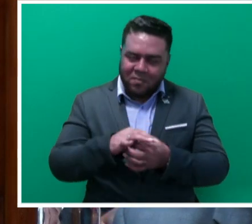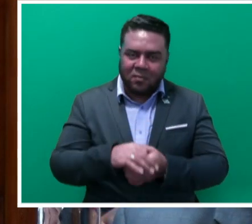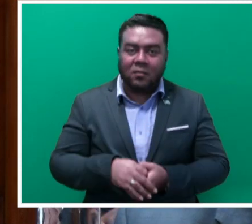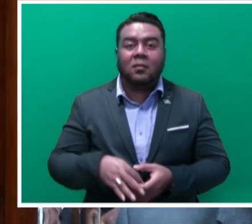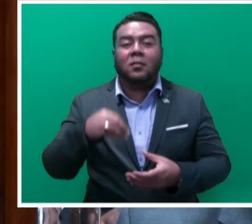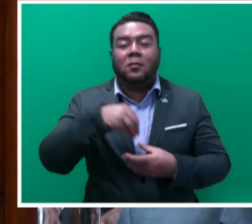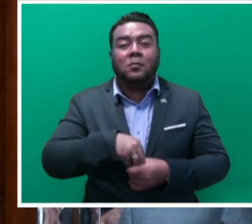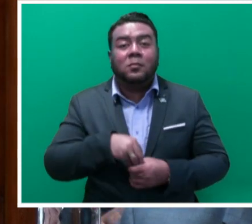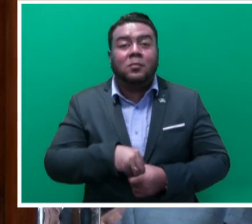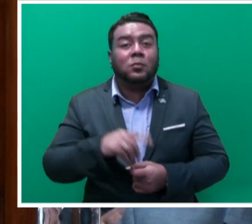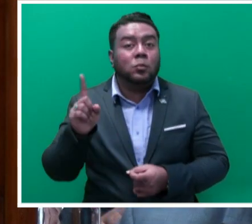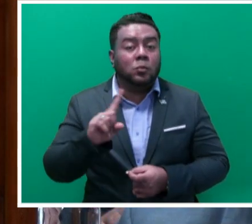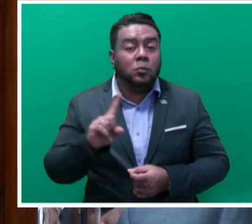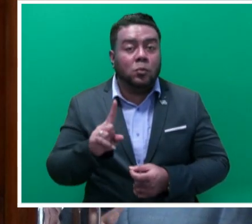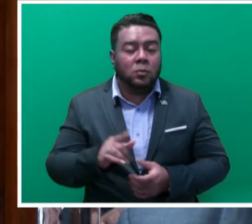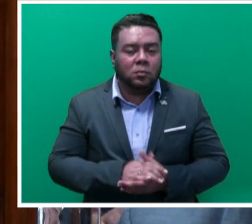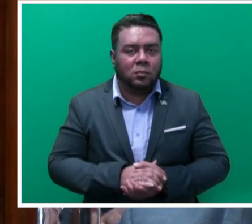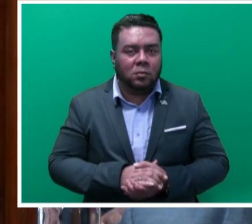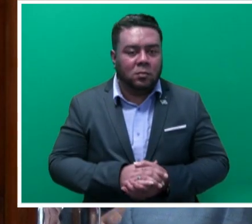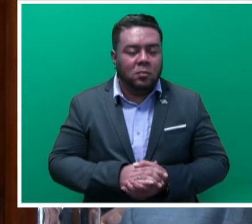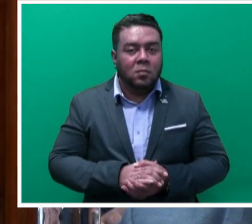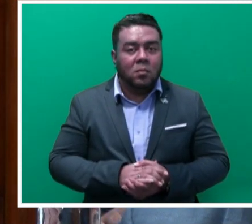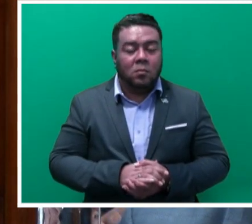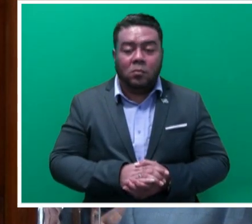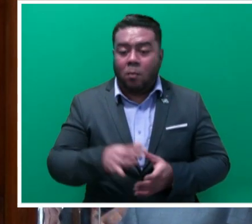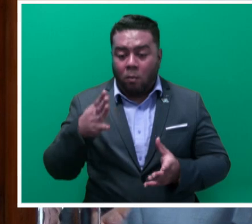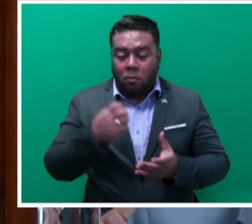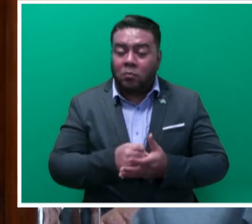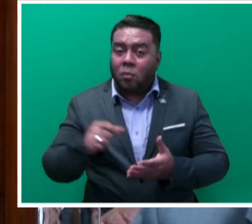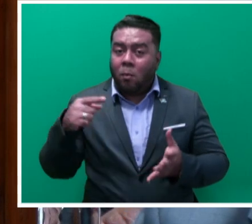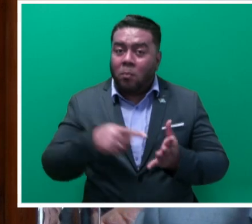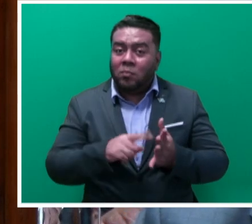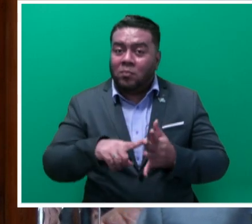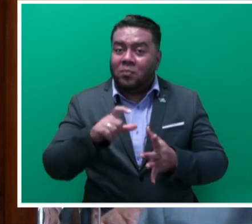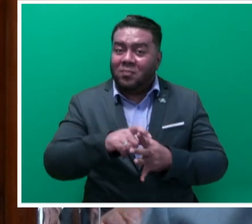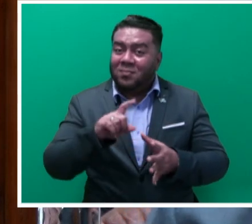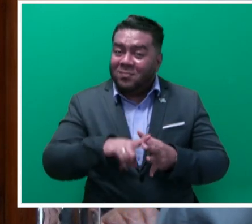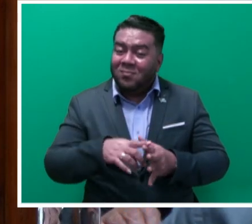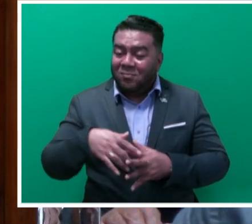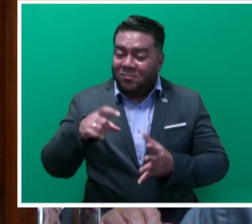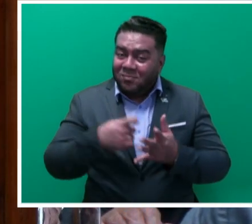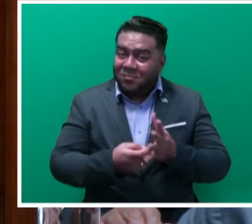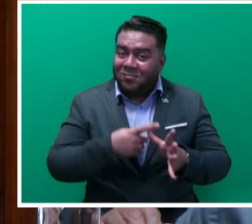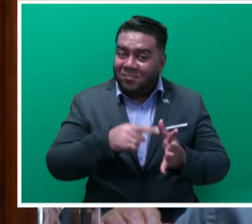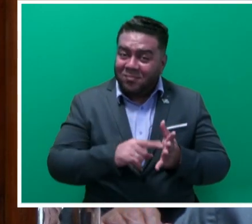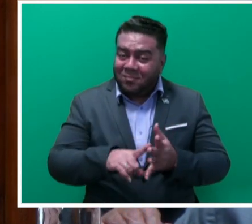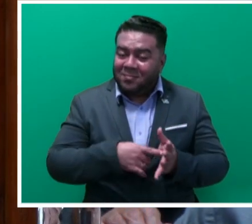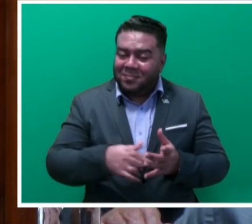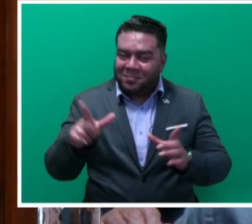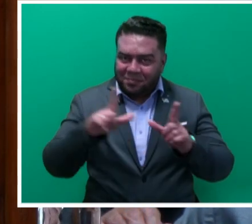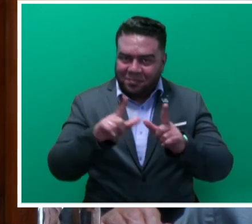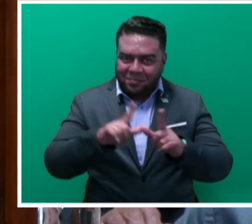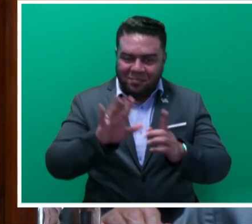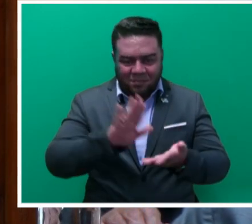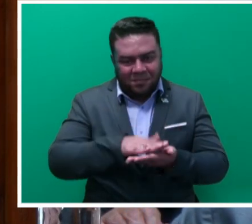includes initial type ratings, common type ratings, recurrent training, remedial training, and license